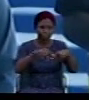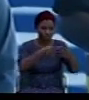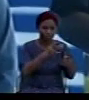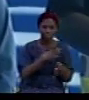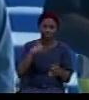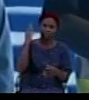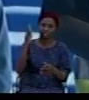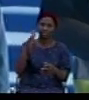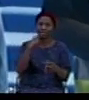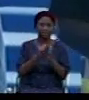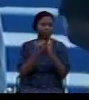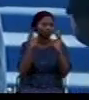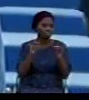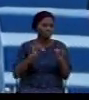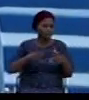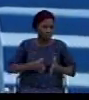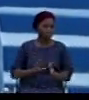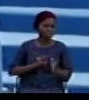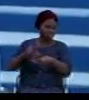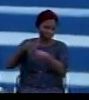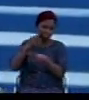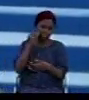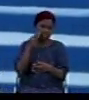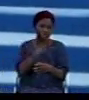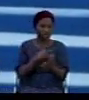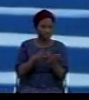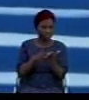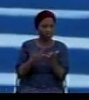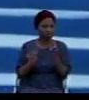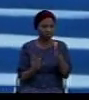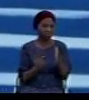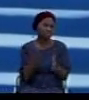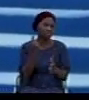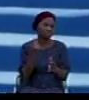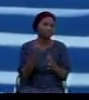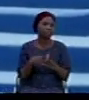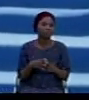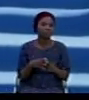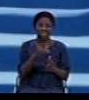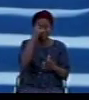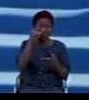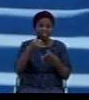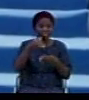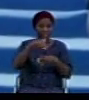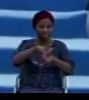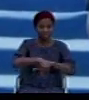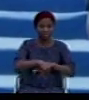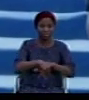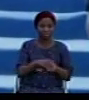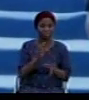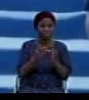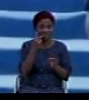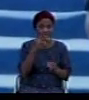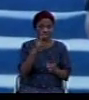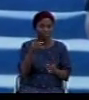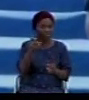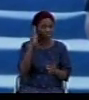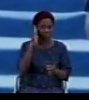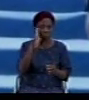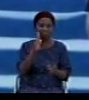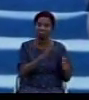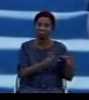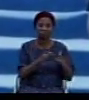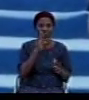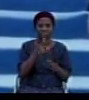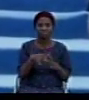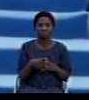check first. Because in the night, if you see her when she's sleeping, you pity her. She can, if sometimes she will jump up where she's sleeping.